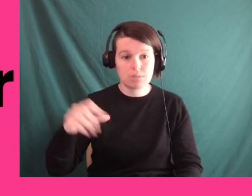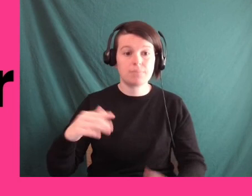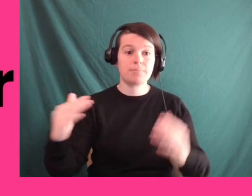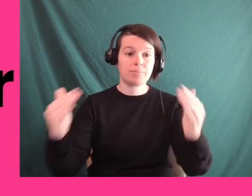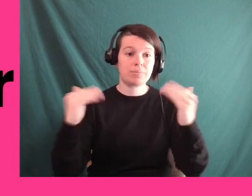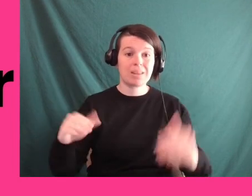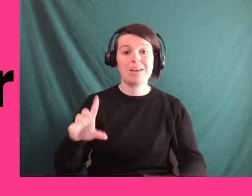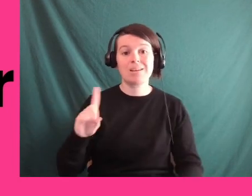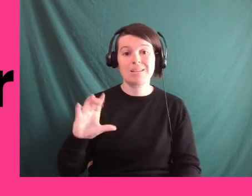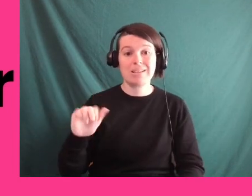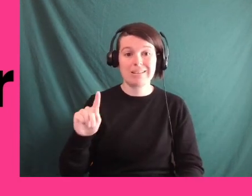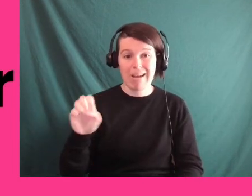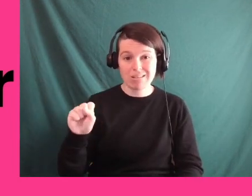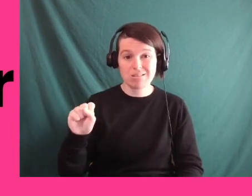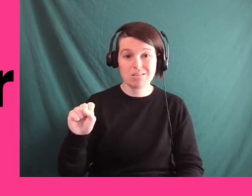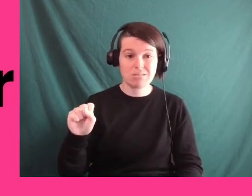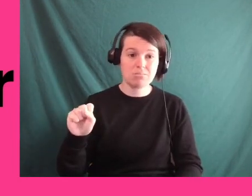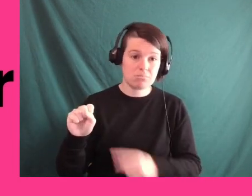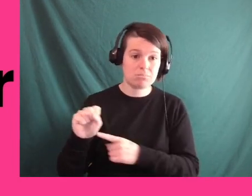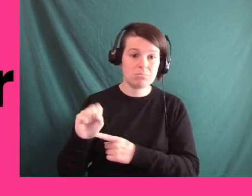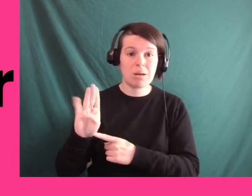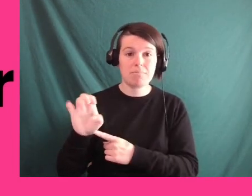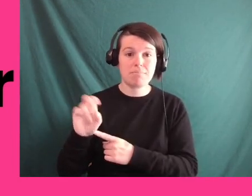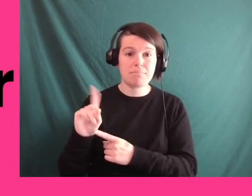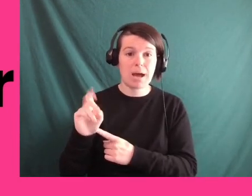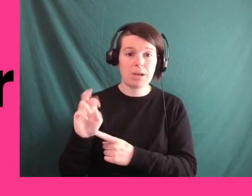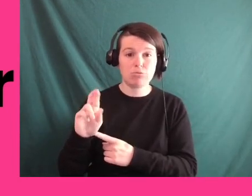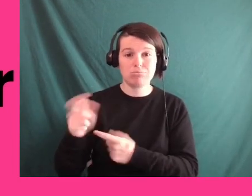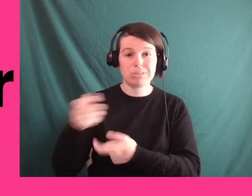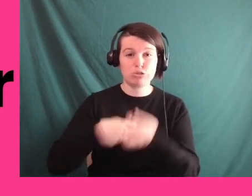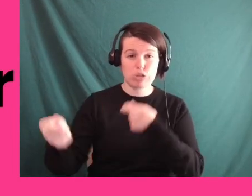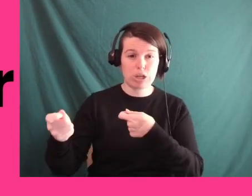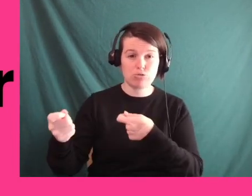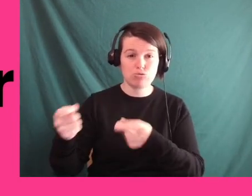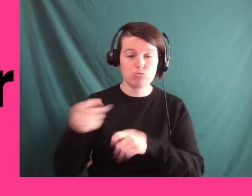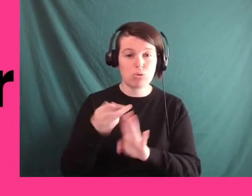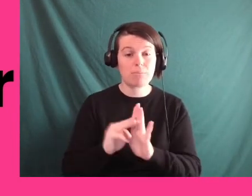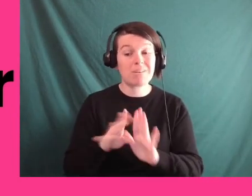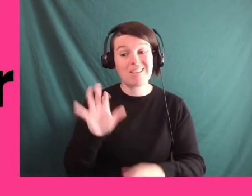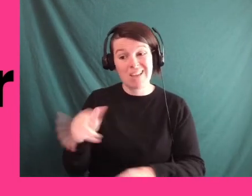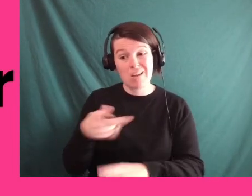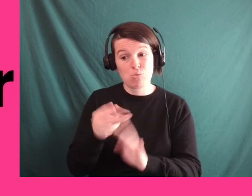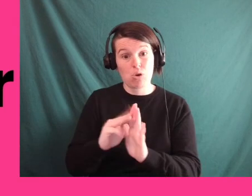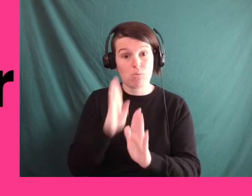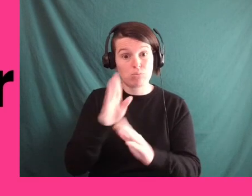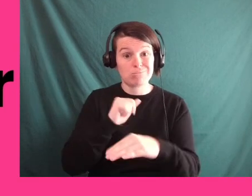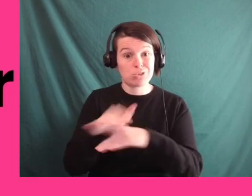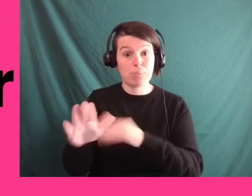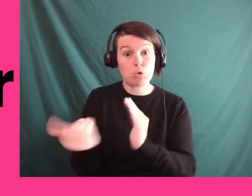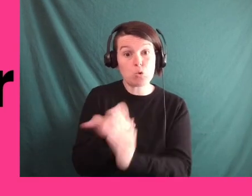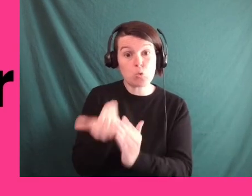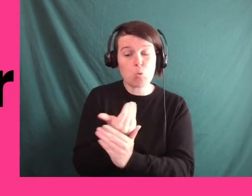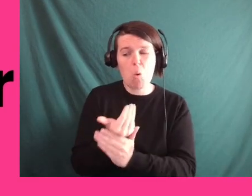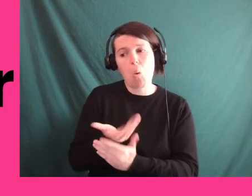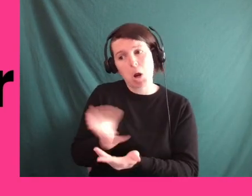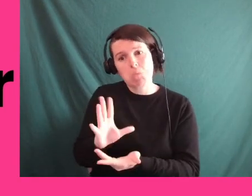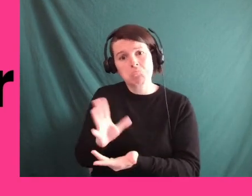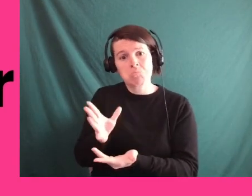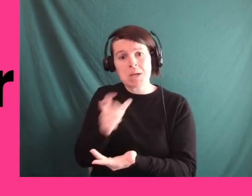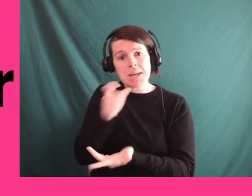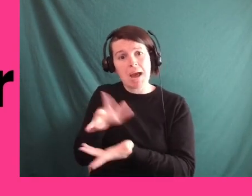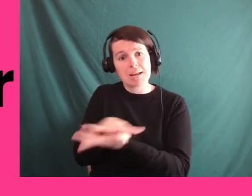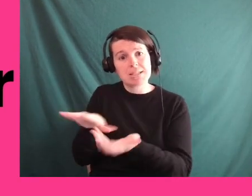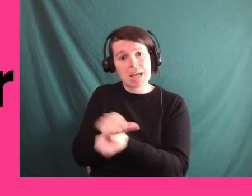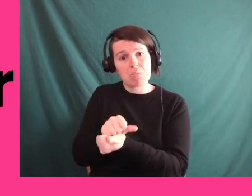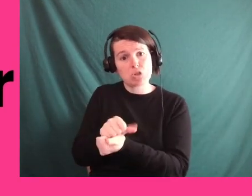program. It's just called the DCATS Binder Exchange Program. The program will ship new or gently used binders to those living